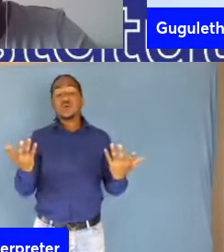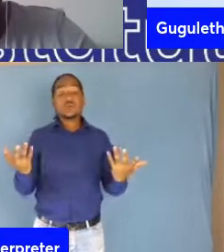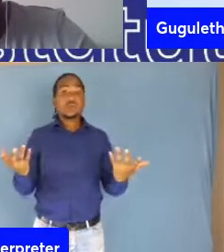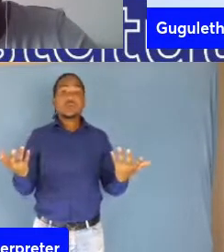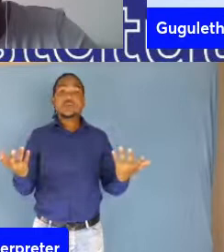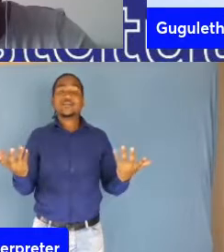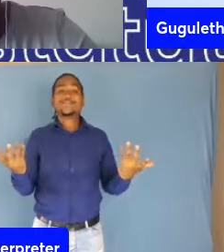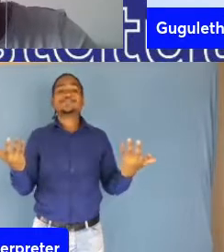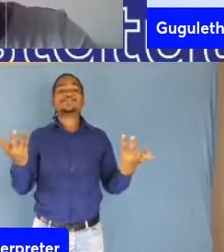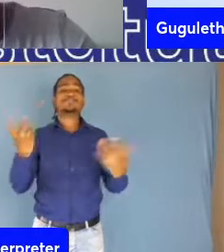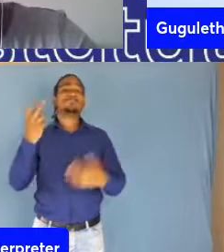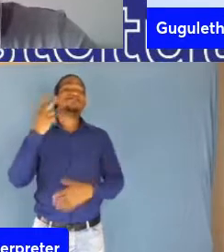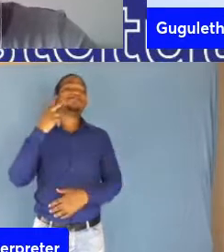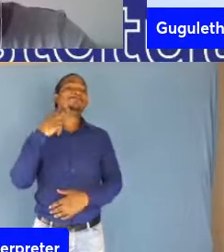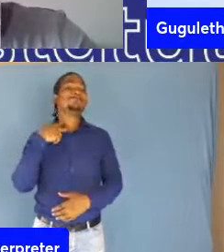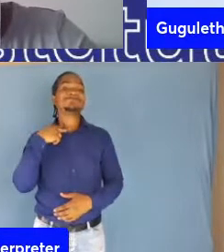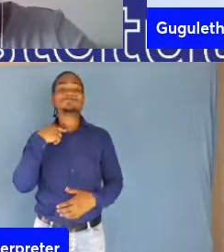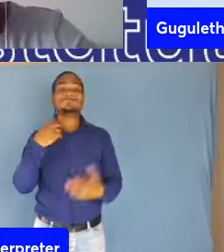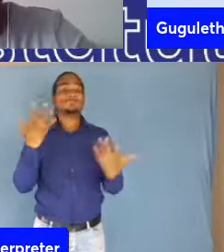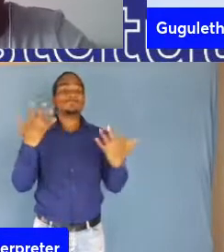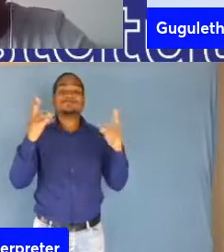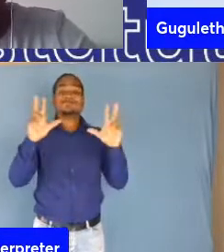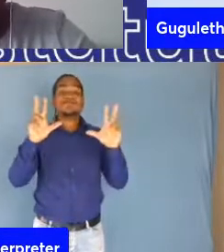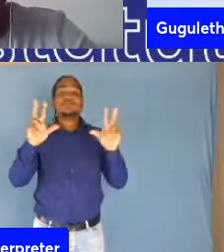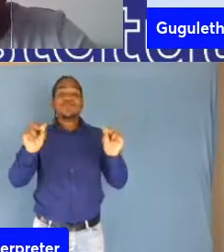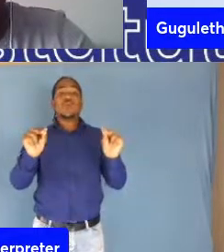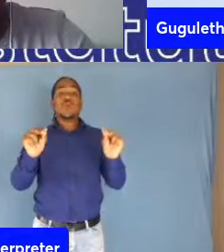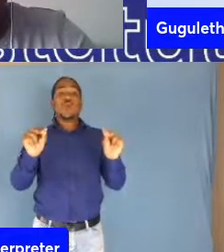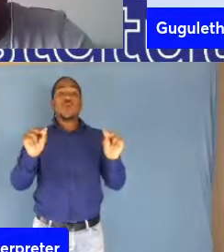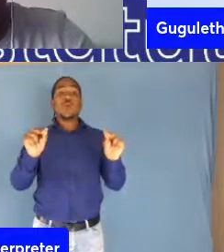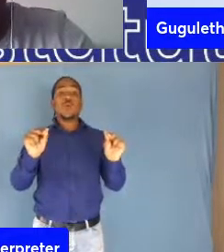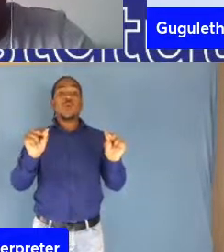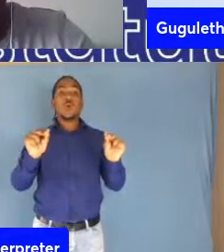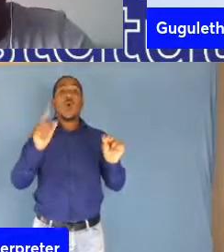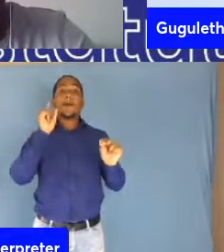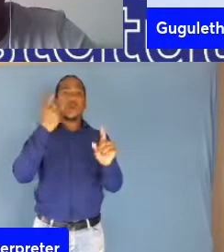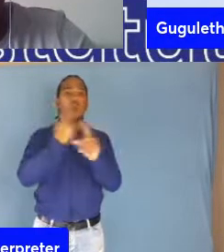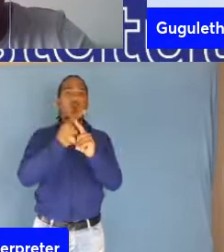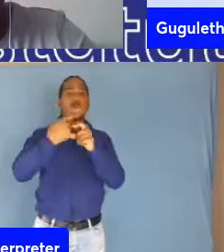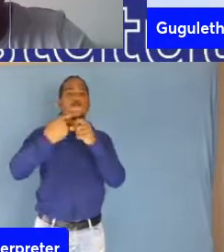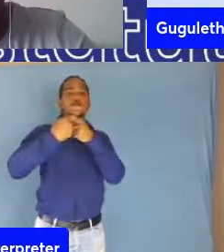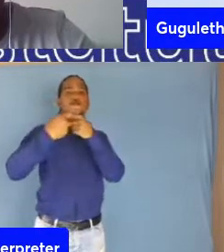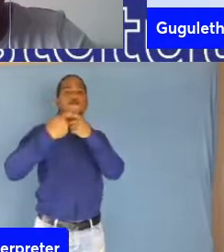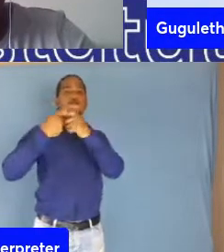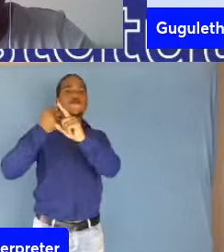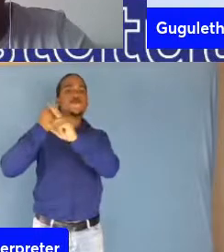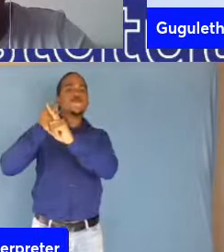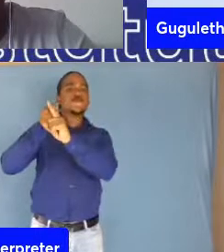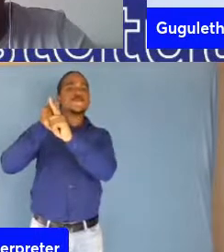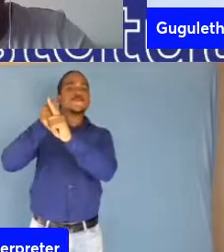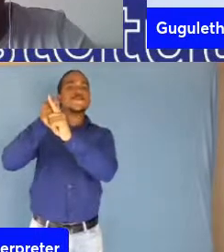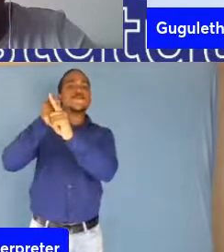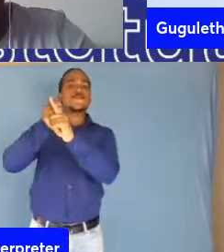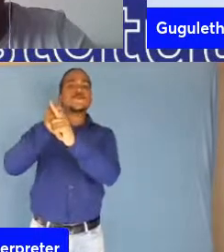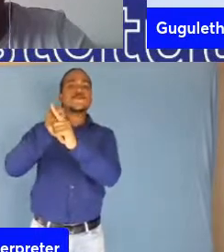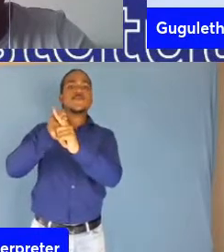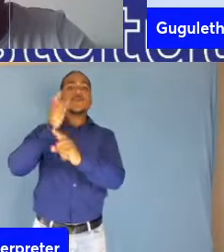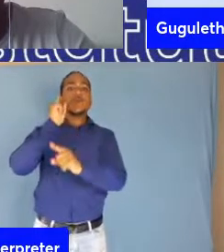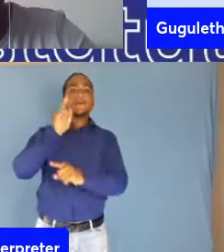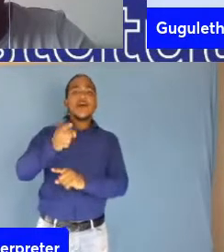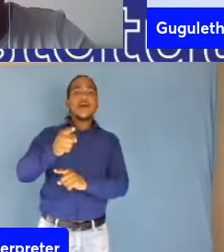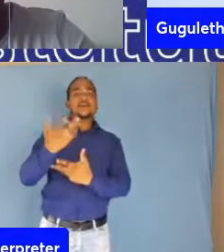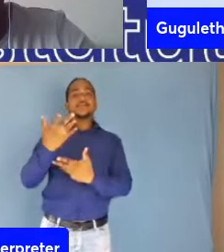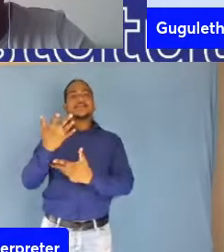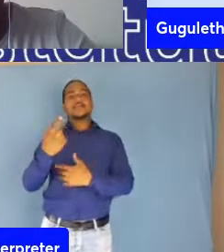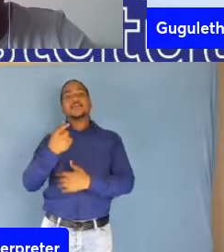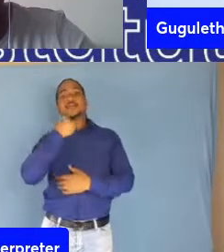Unfortunately, not. Oh, Not without a fight. Not without you throwing your toys, threatening to